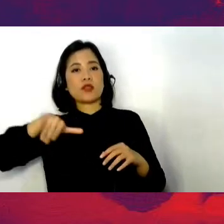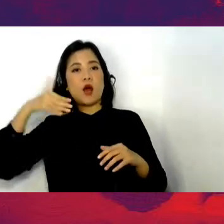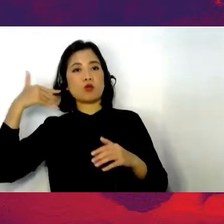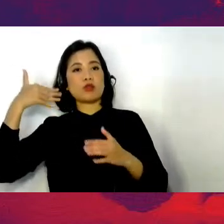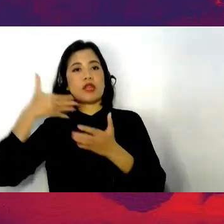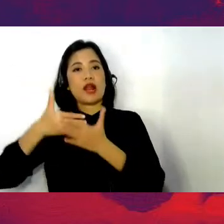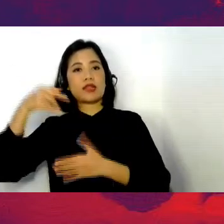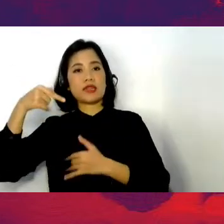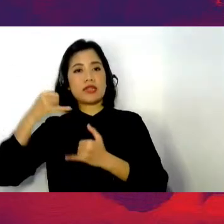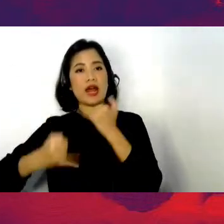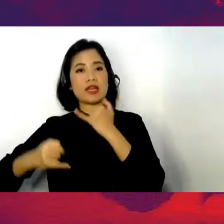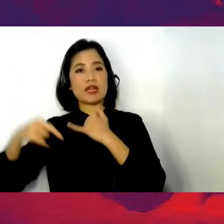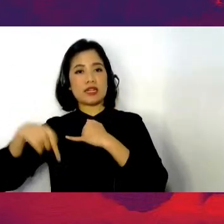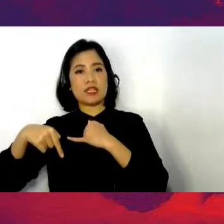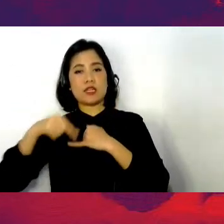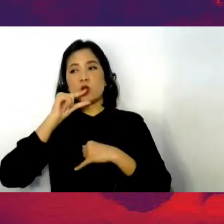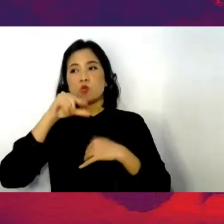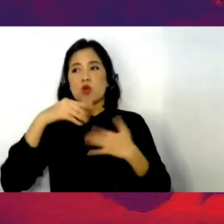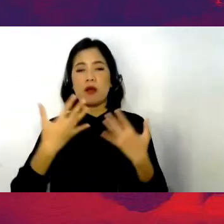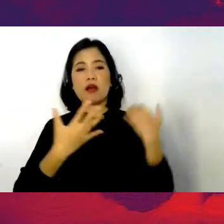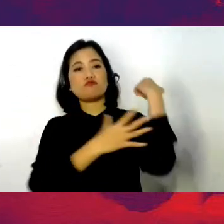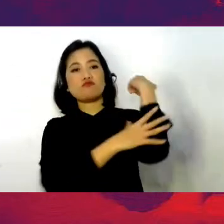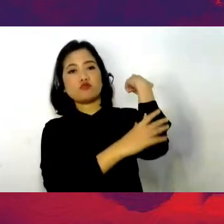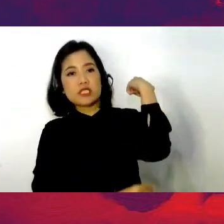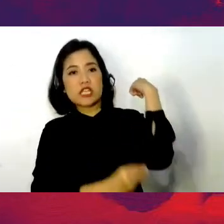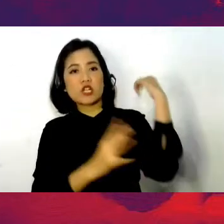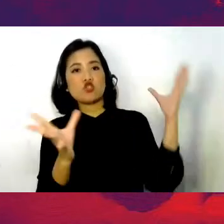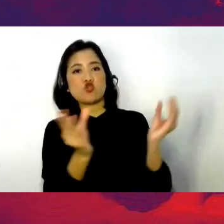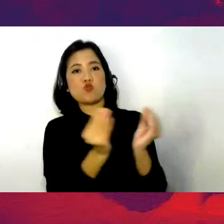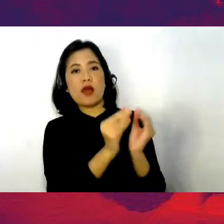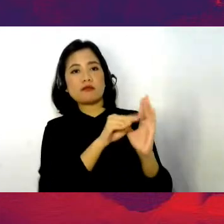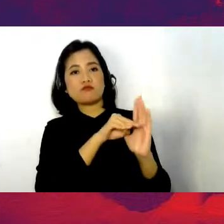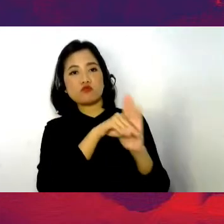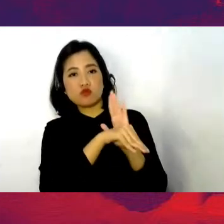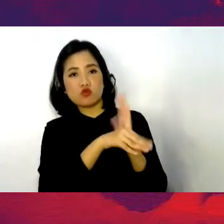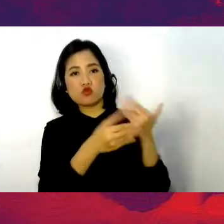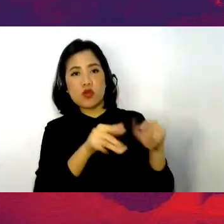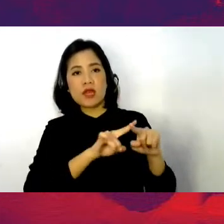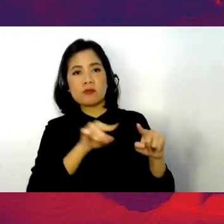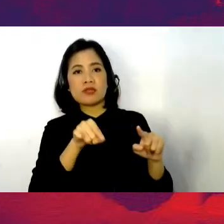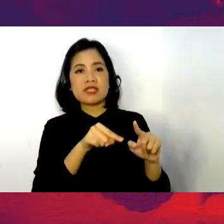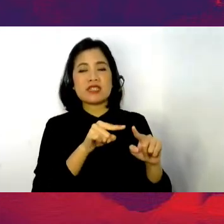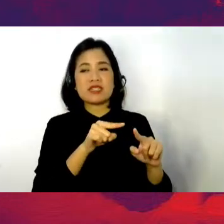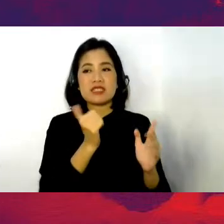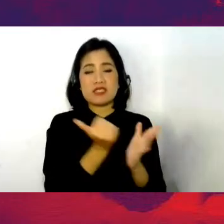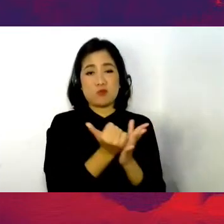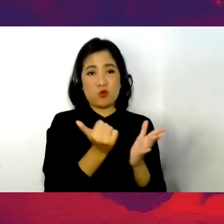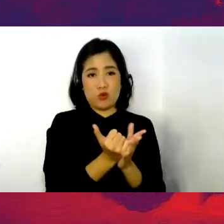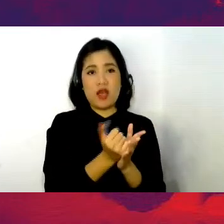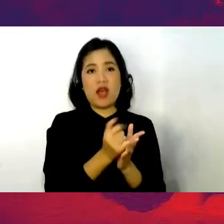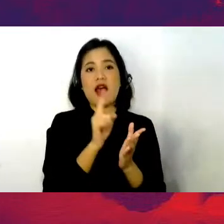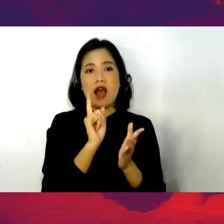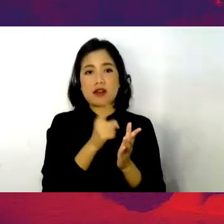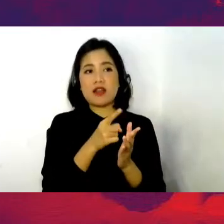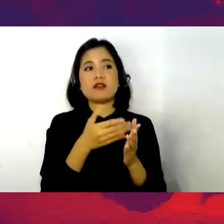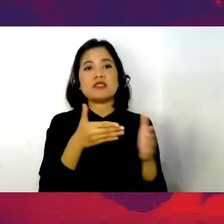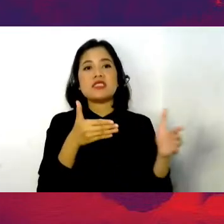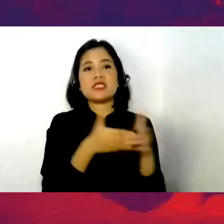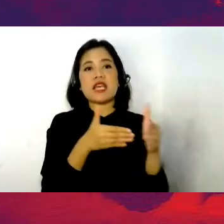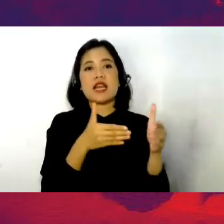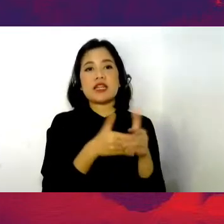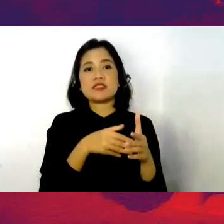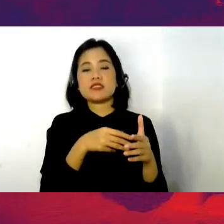reduce poverty rate, even though we are facing significant growth challenge in terms of our economic